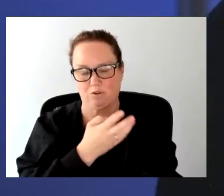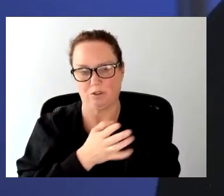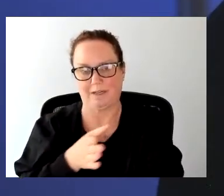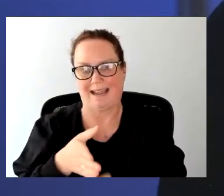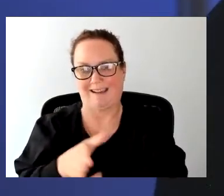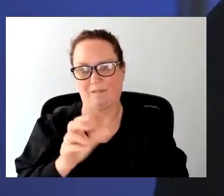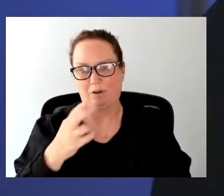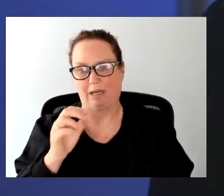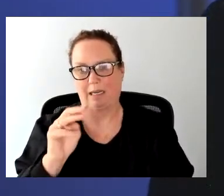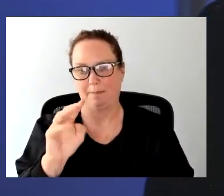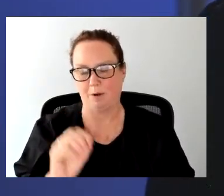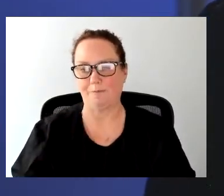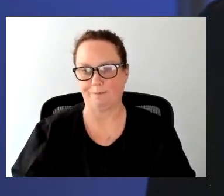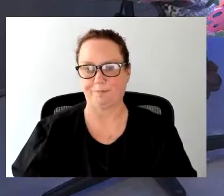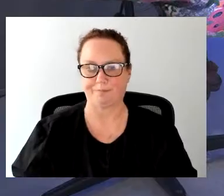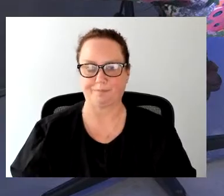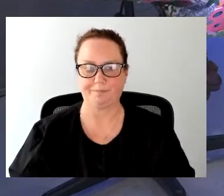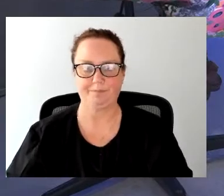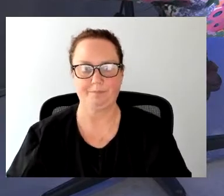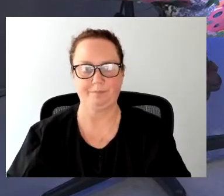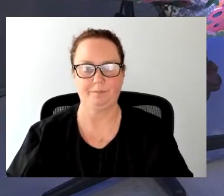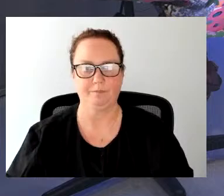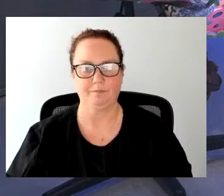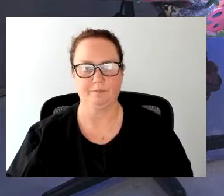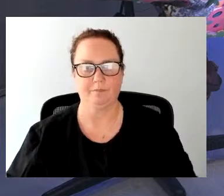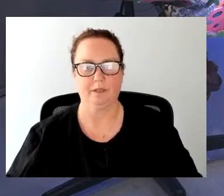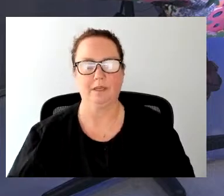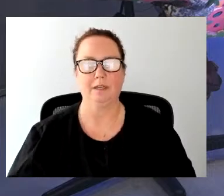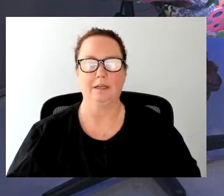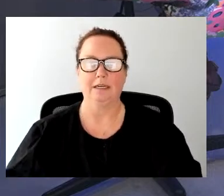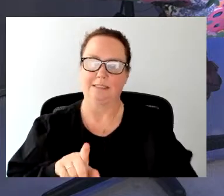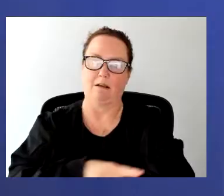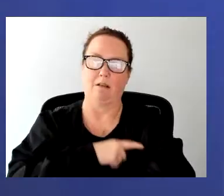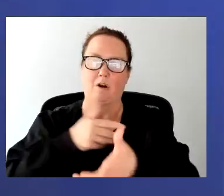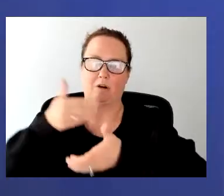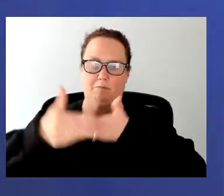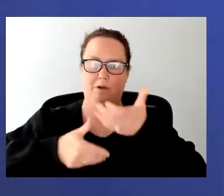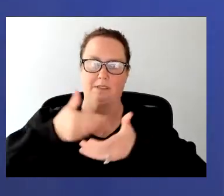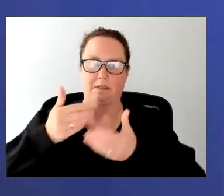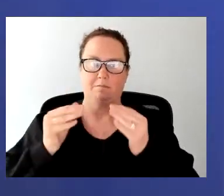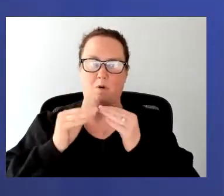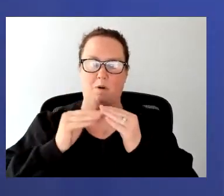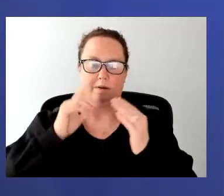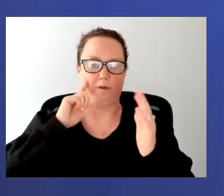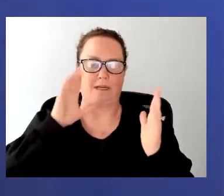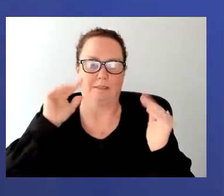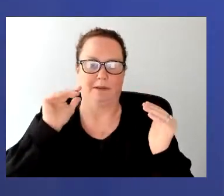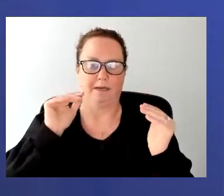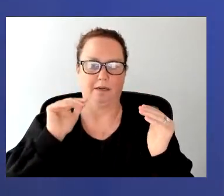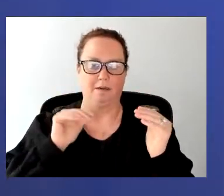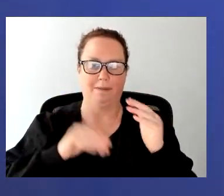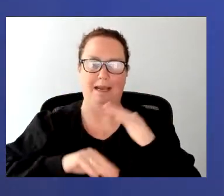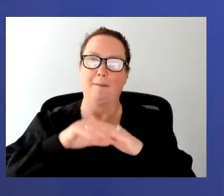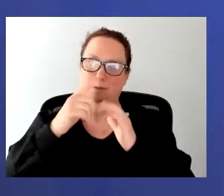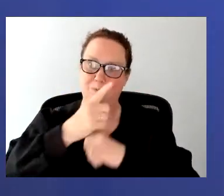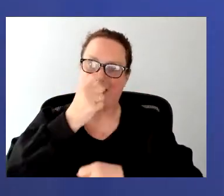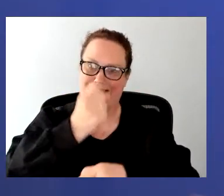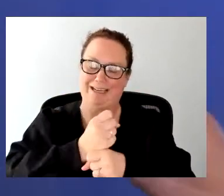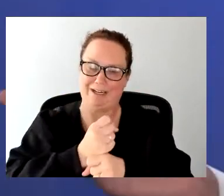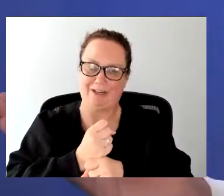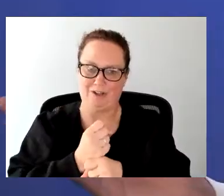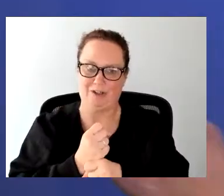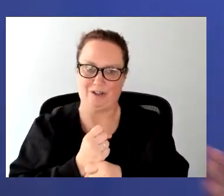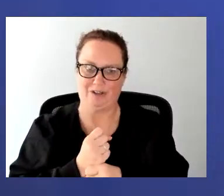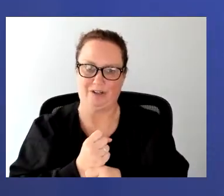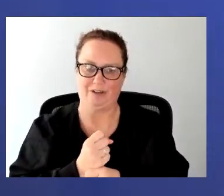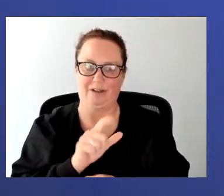chemotherapy. It's a much longer process than most people expect. It could be up to a year. Yeah. But